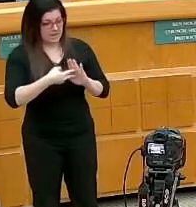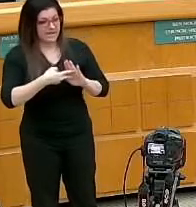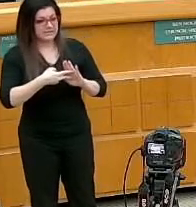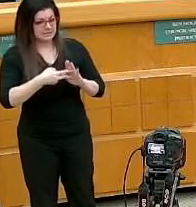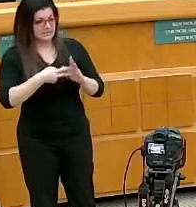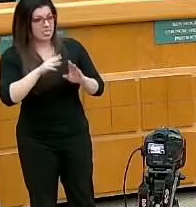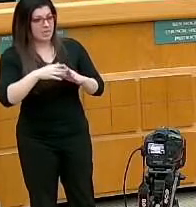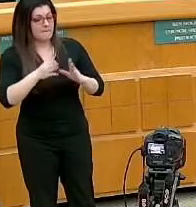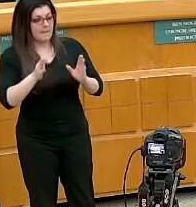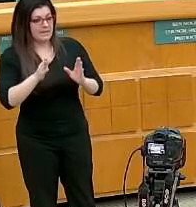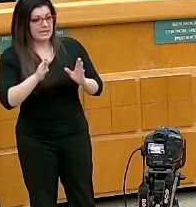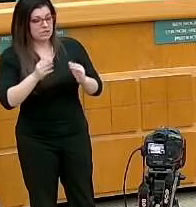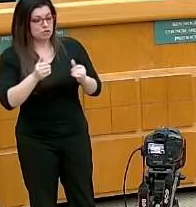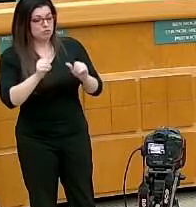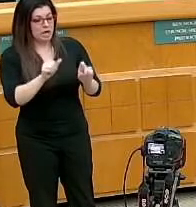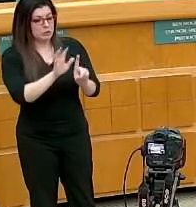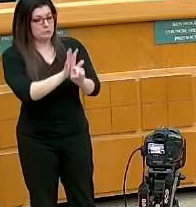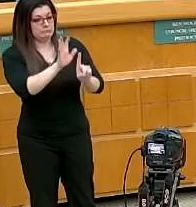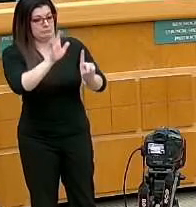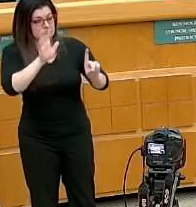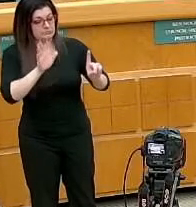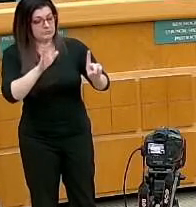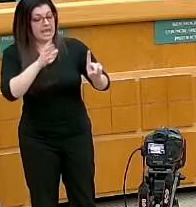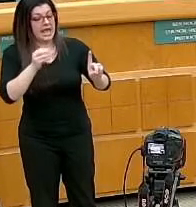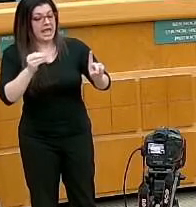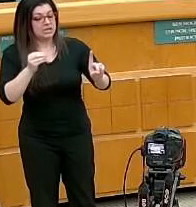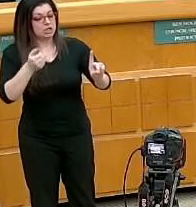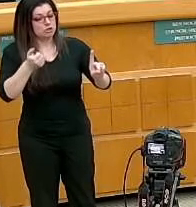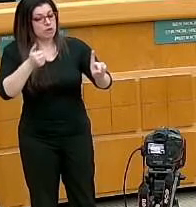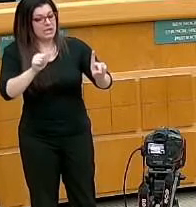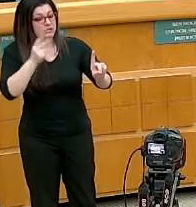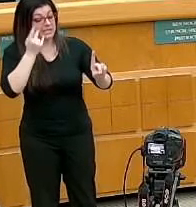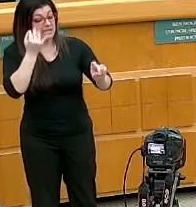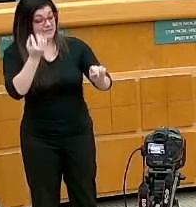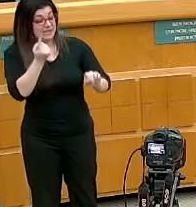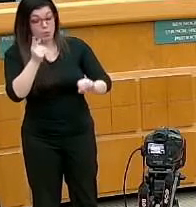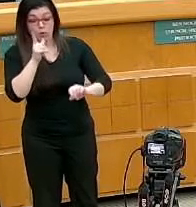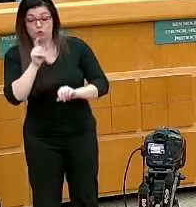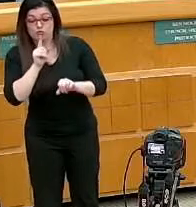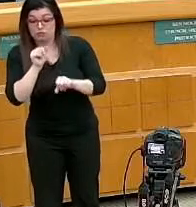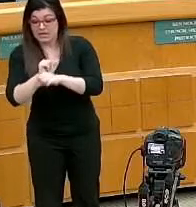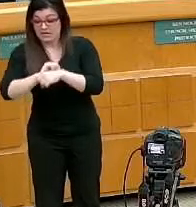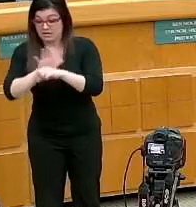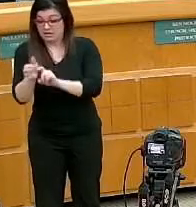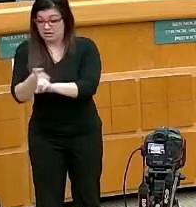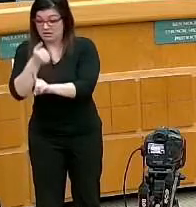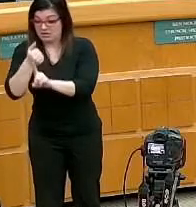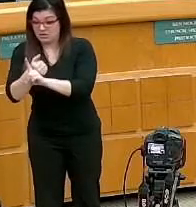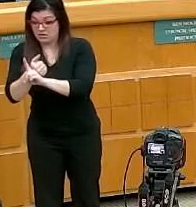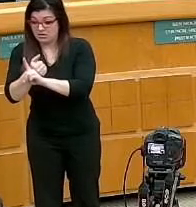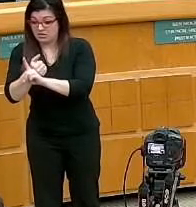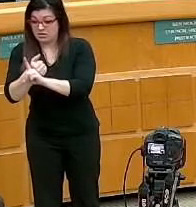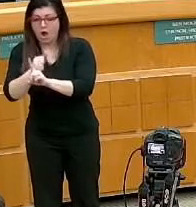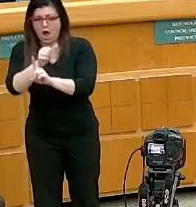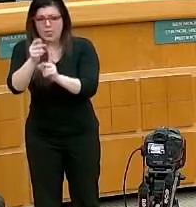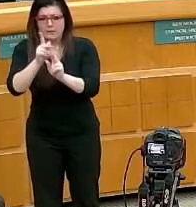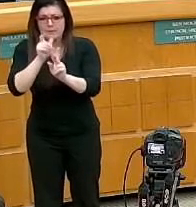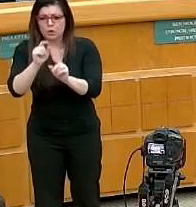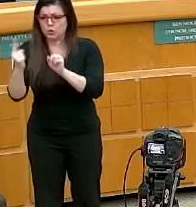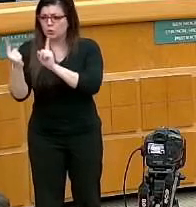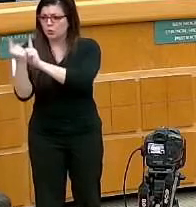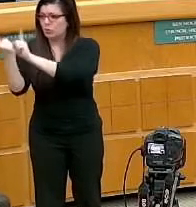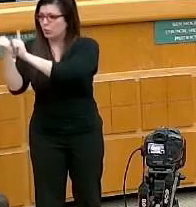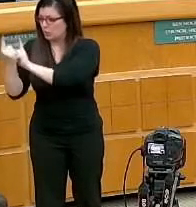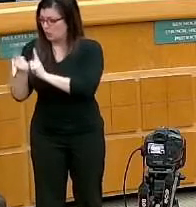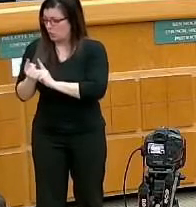person, that index person, the person that's positive, that they've come in contact to, that they know that they've come in contact with that individual